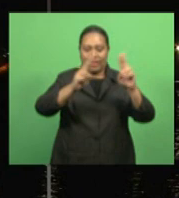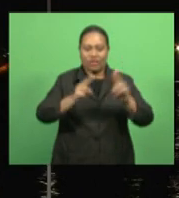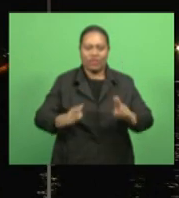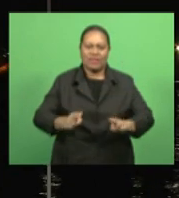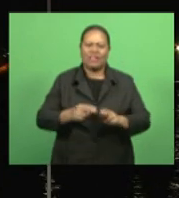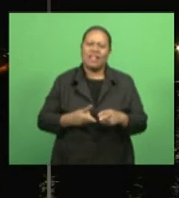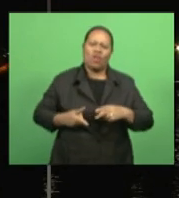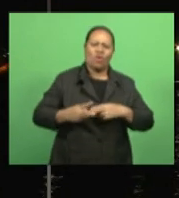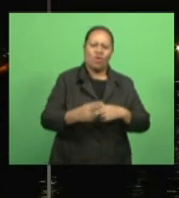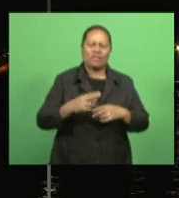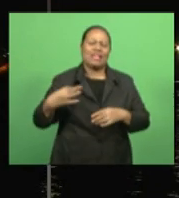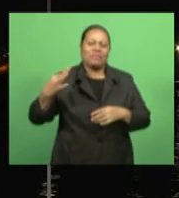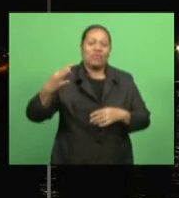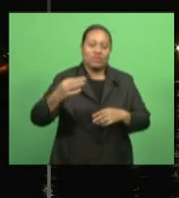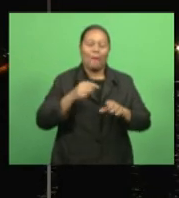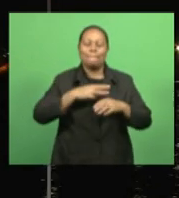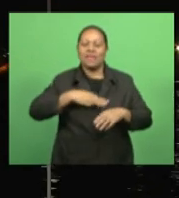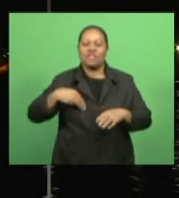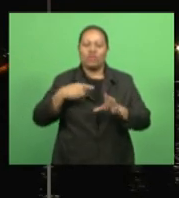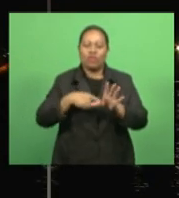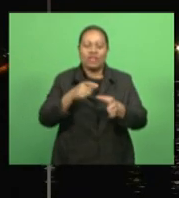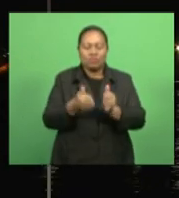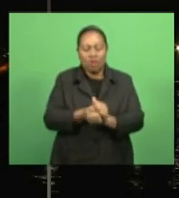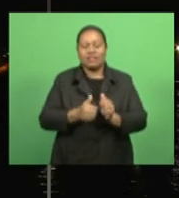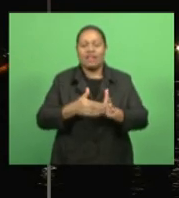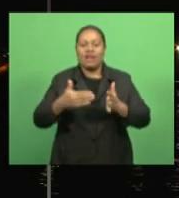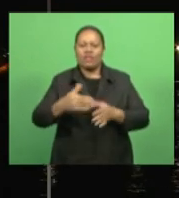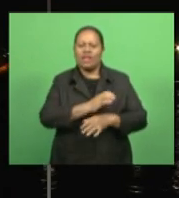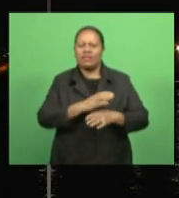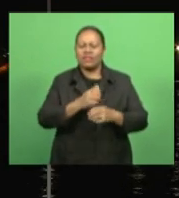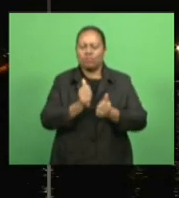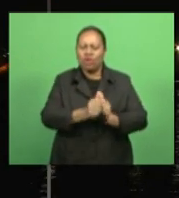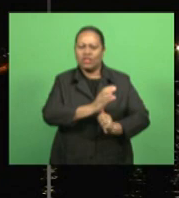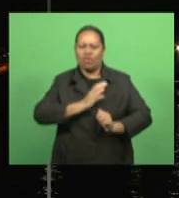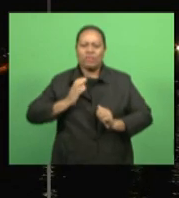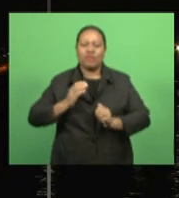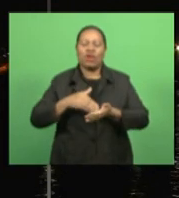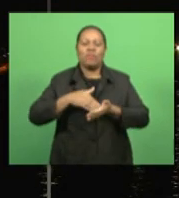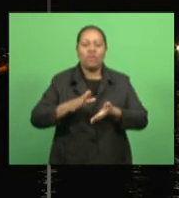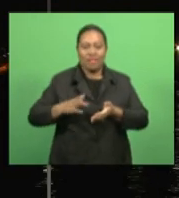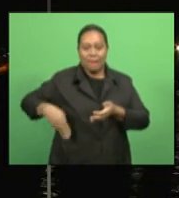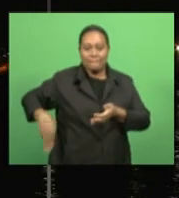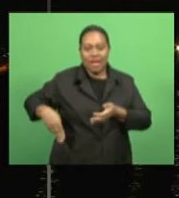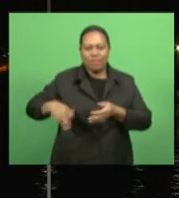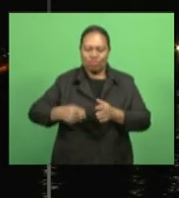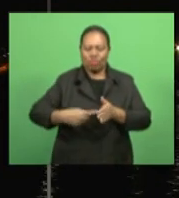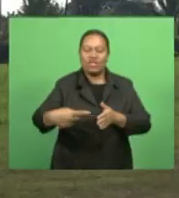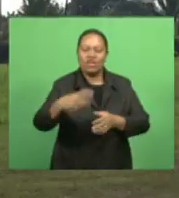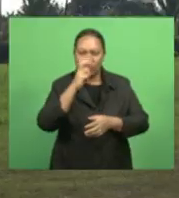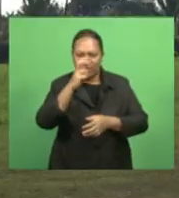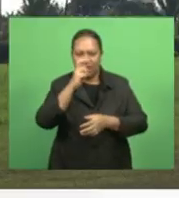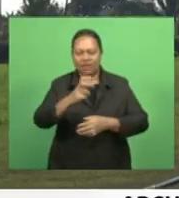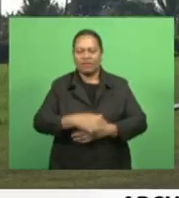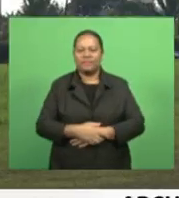application to the Ministry of Youth and Sports as well as the Sports Commission, seeking approval for the members to resume training.